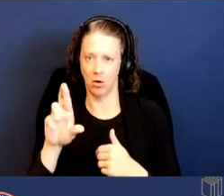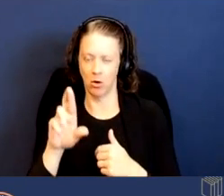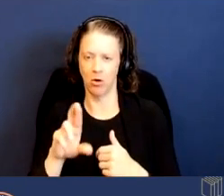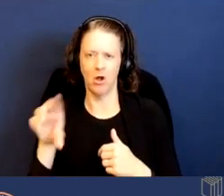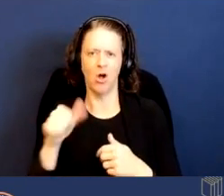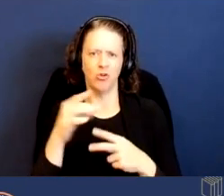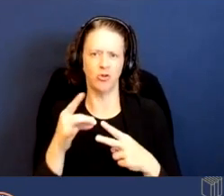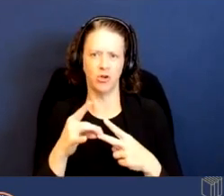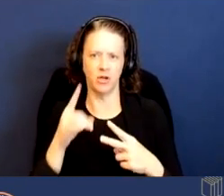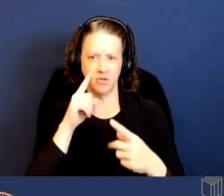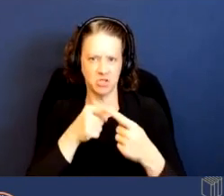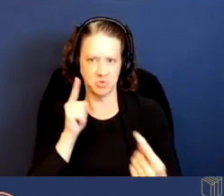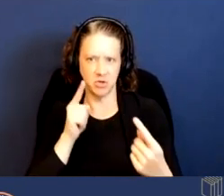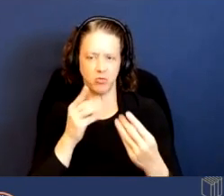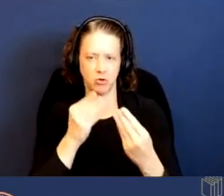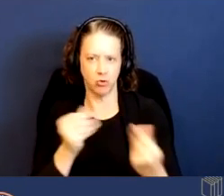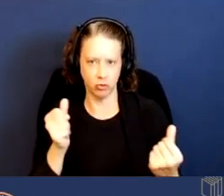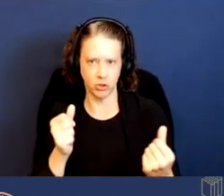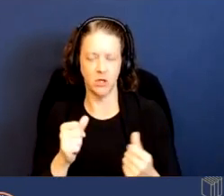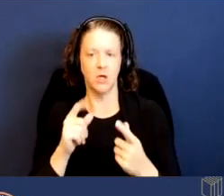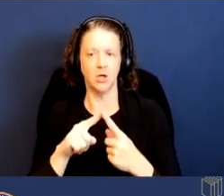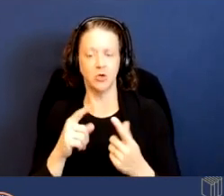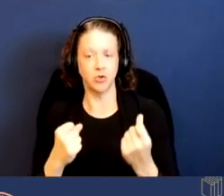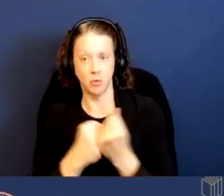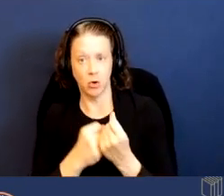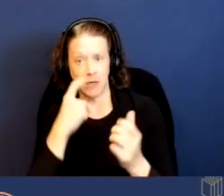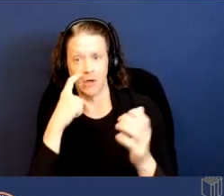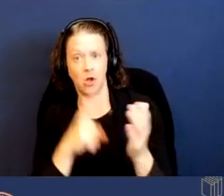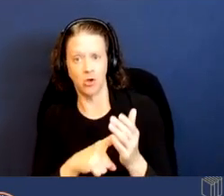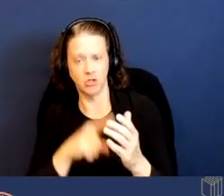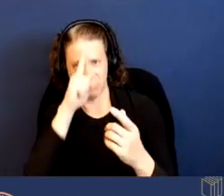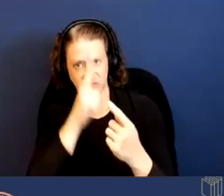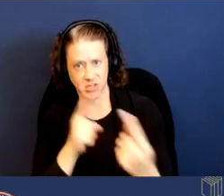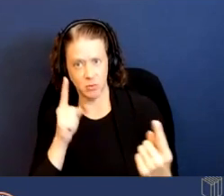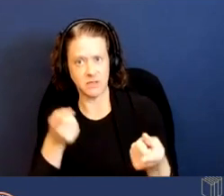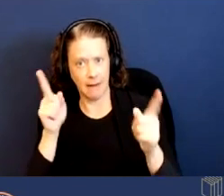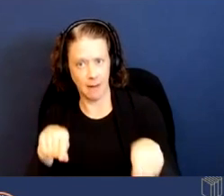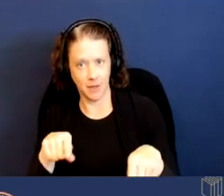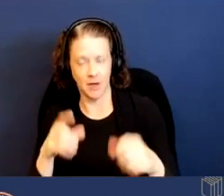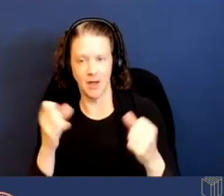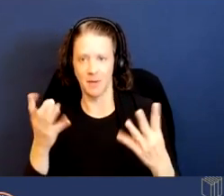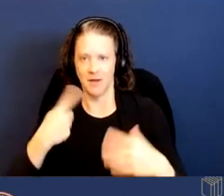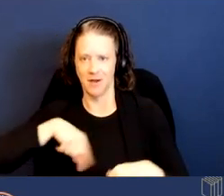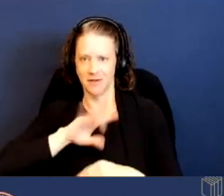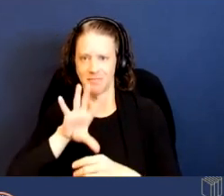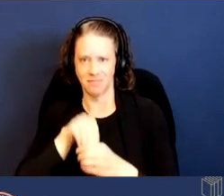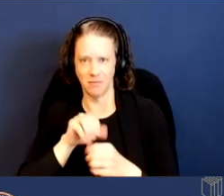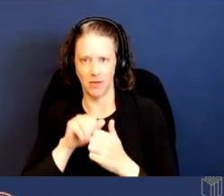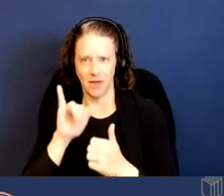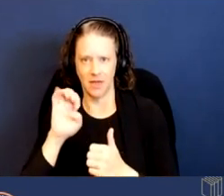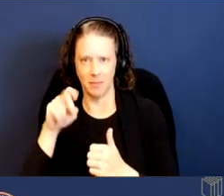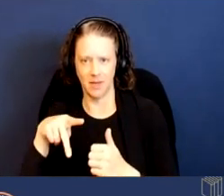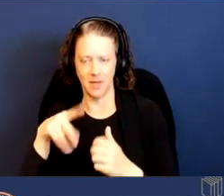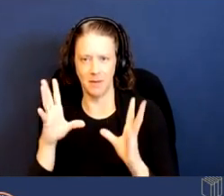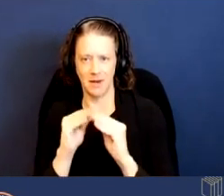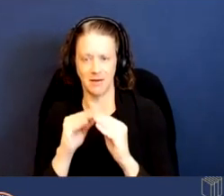think, support and acknowledge that differences do happen, right? Many of those, and those of us who've been in IEP meetings know that that's just a fact